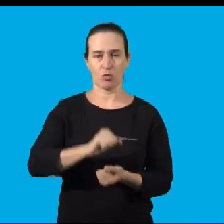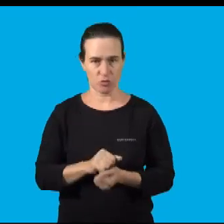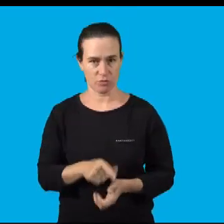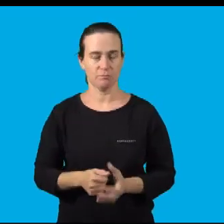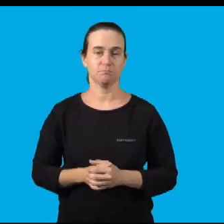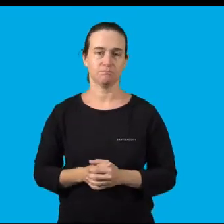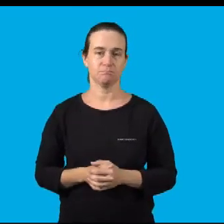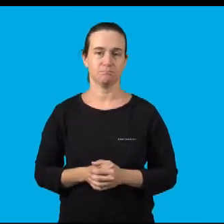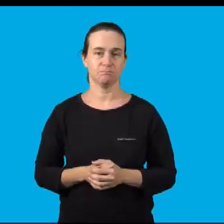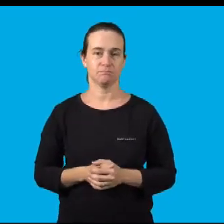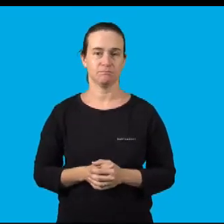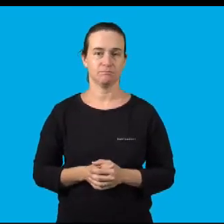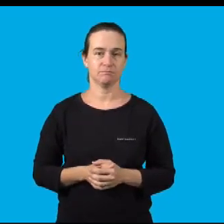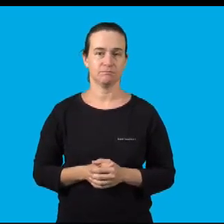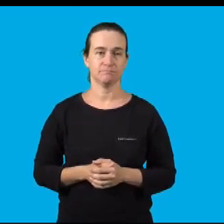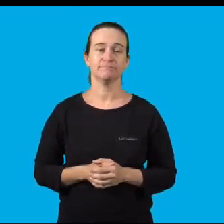then lastly, the conclusion.